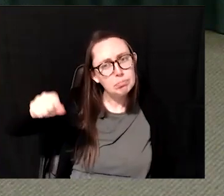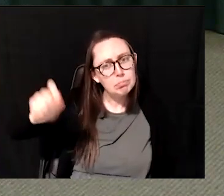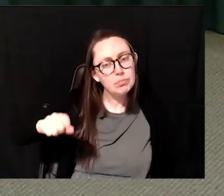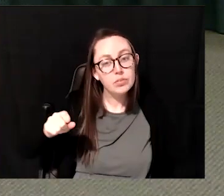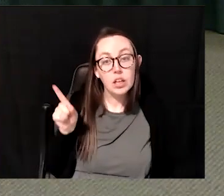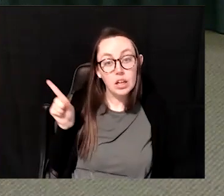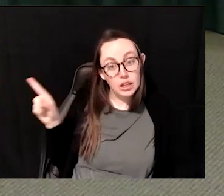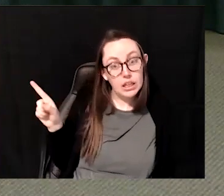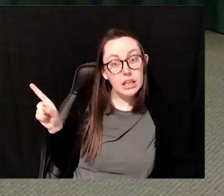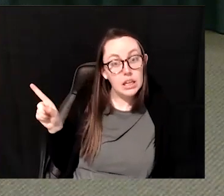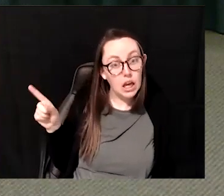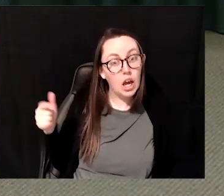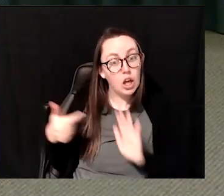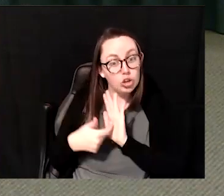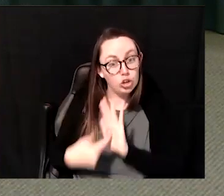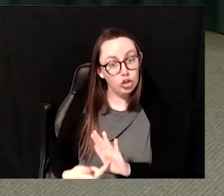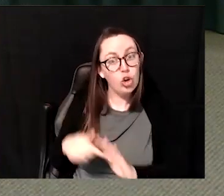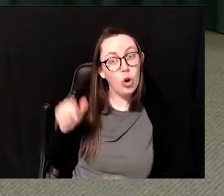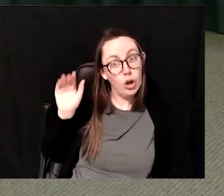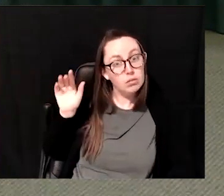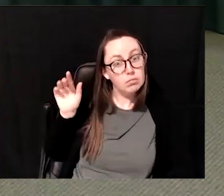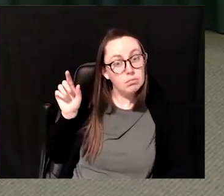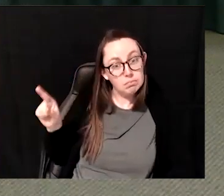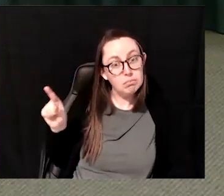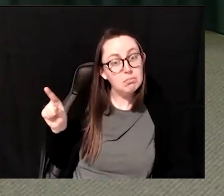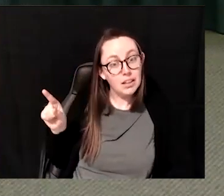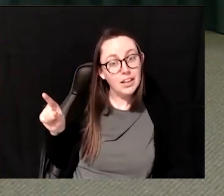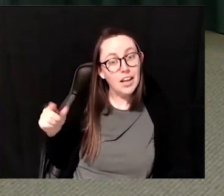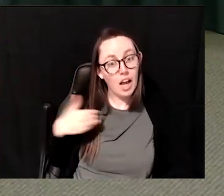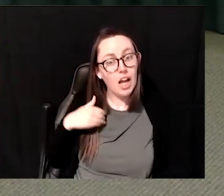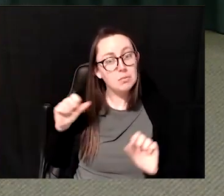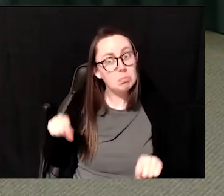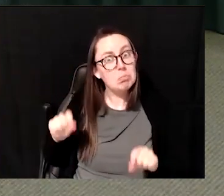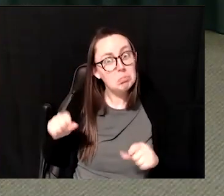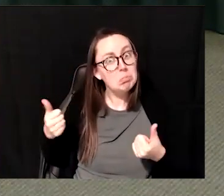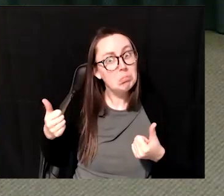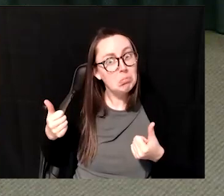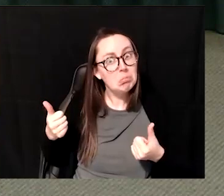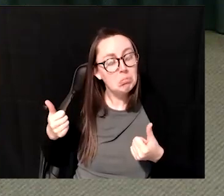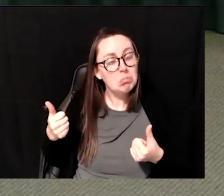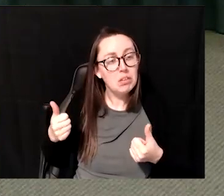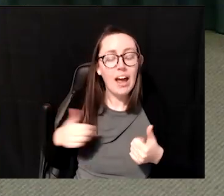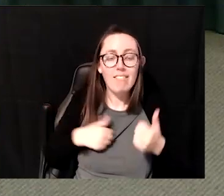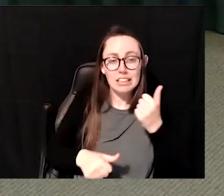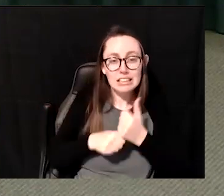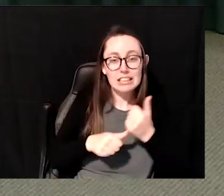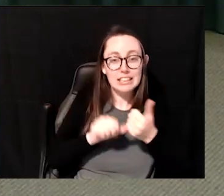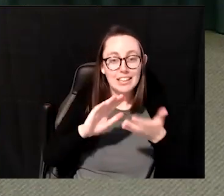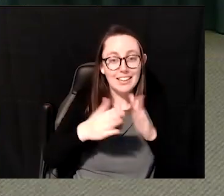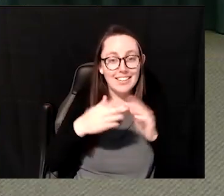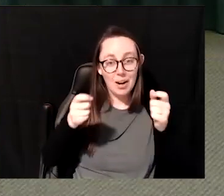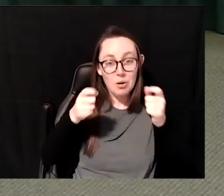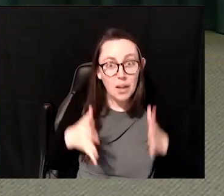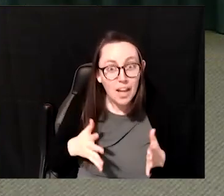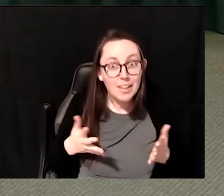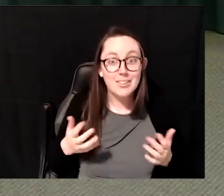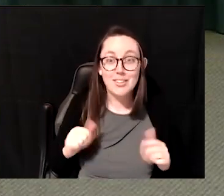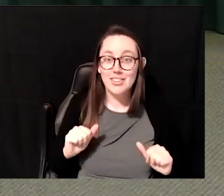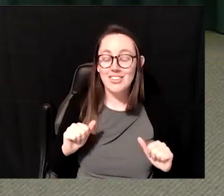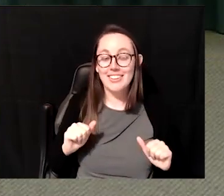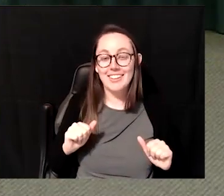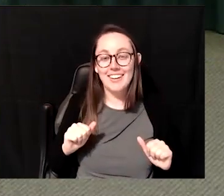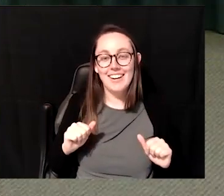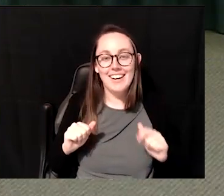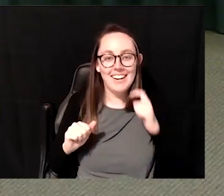promised he has showed that he has promised we have an assistant Town manager uh and so I